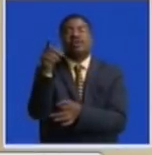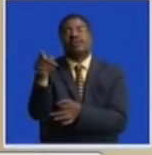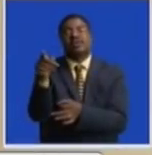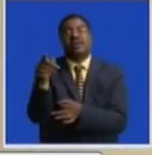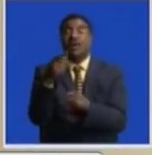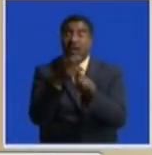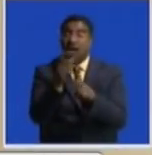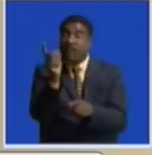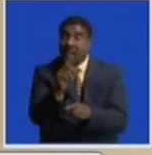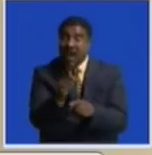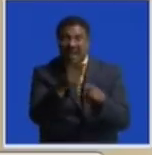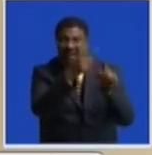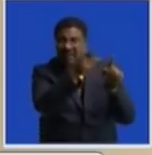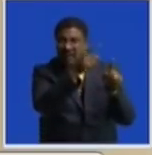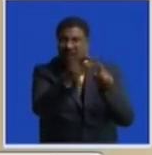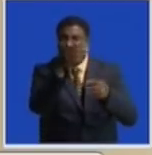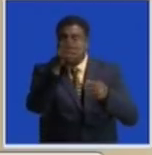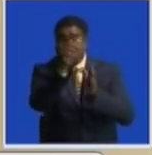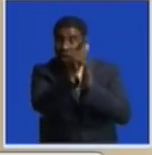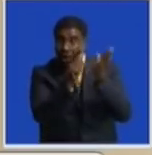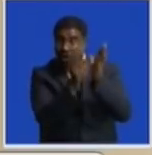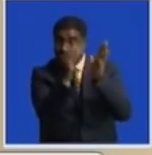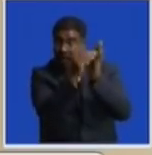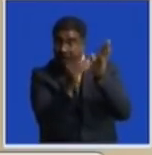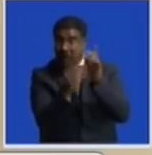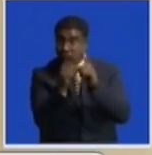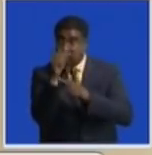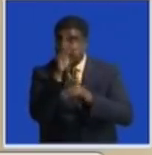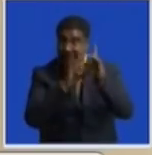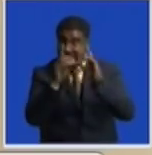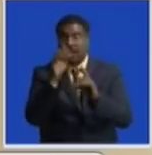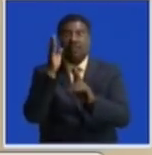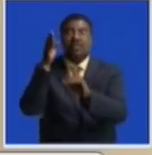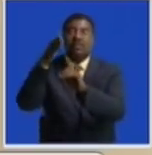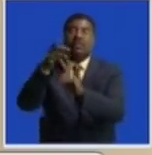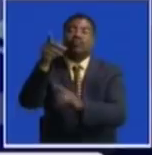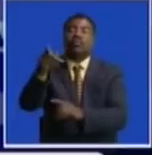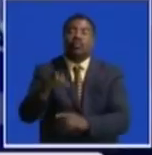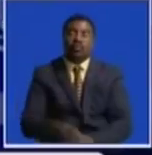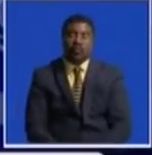from the very rules that we'll be discussing today.